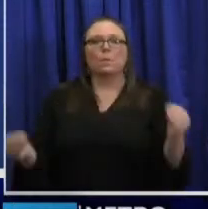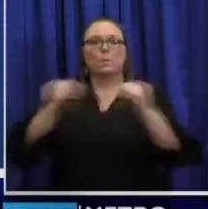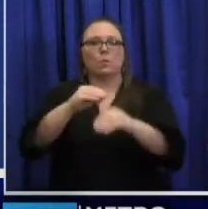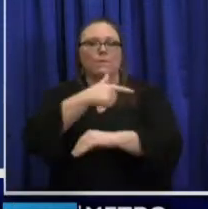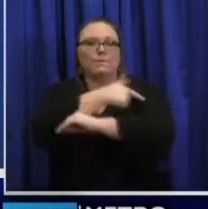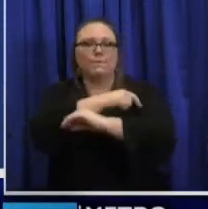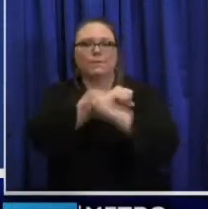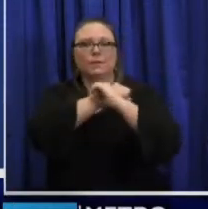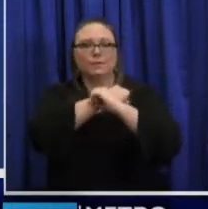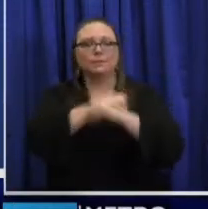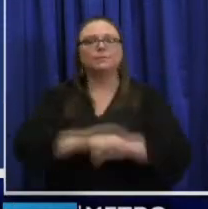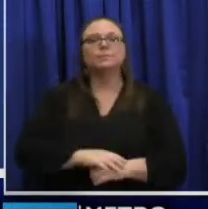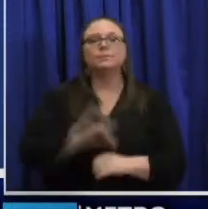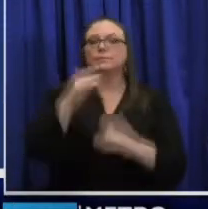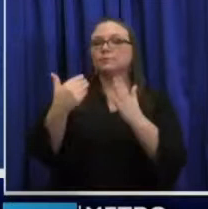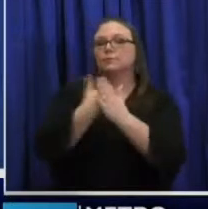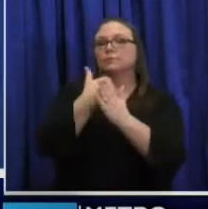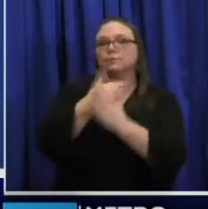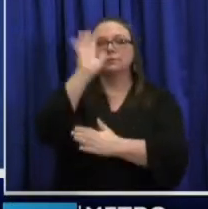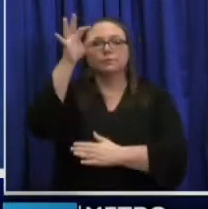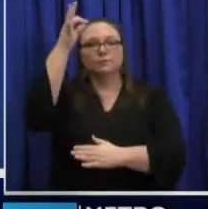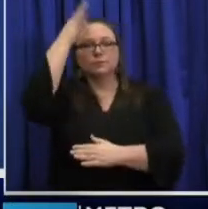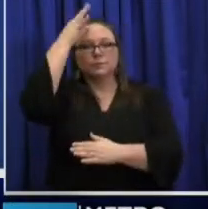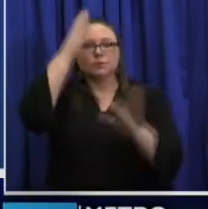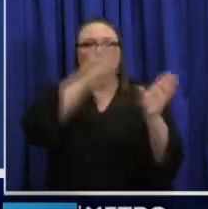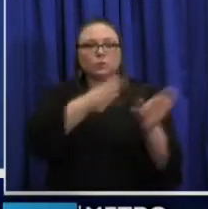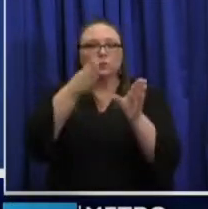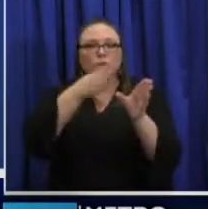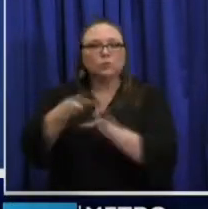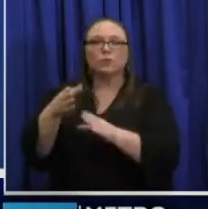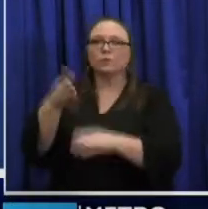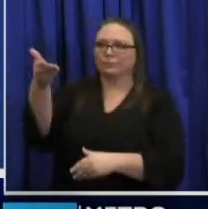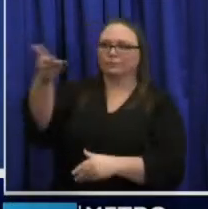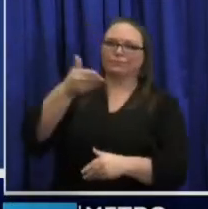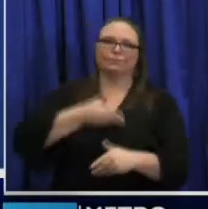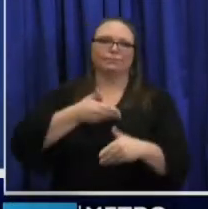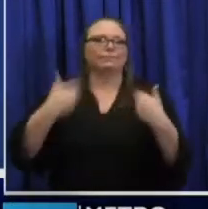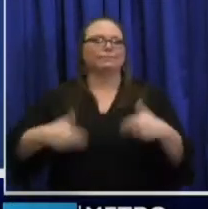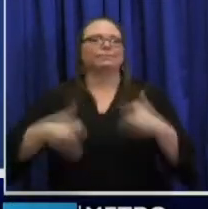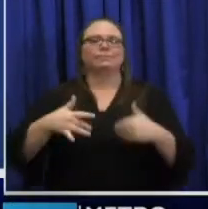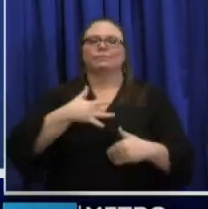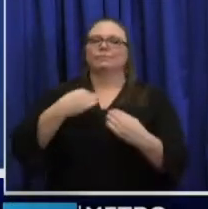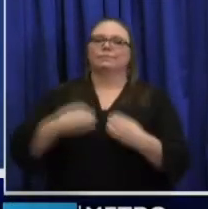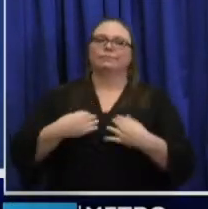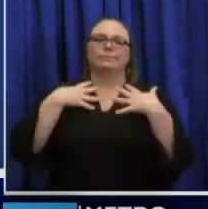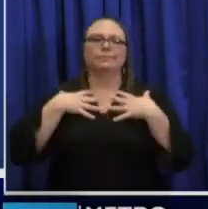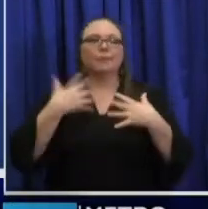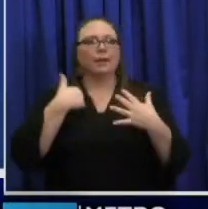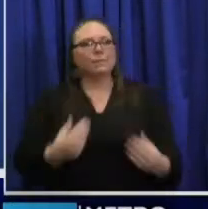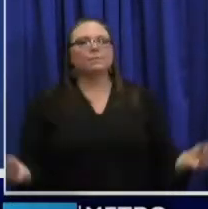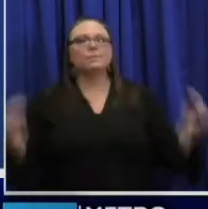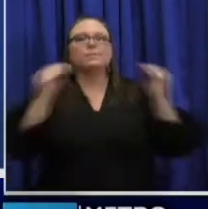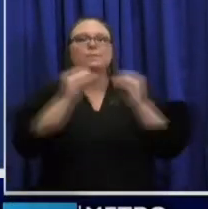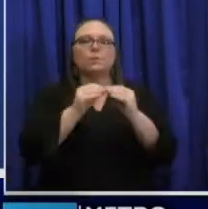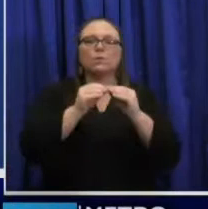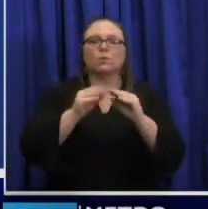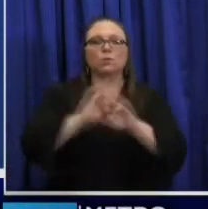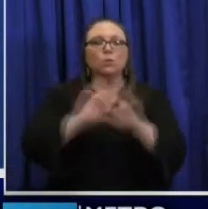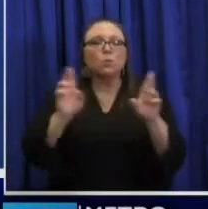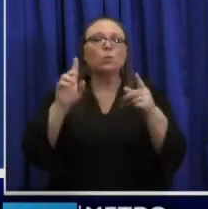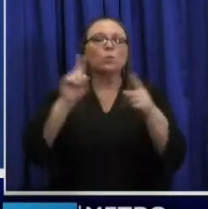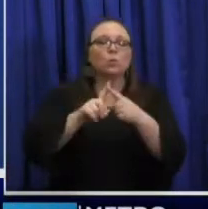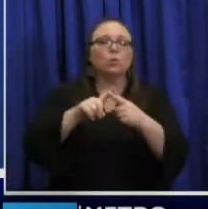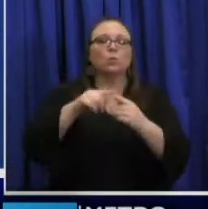vaccine. This new federal COVID strategy is welcome news, since we have much more capacity to immunize